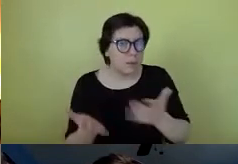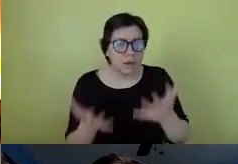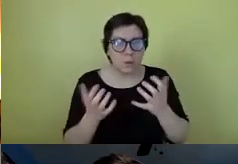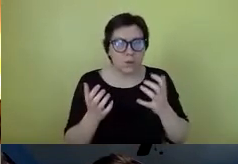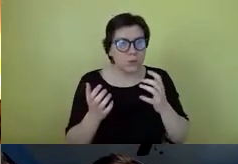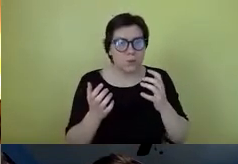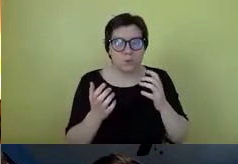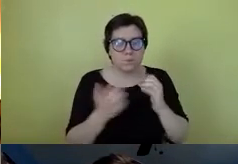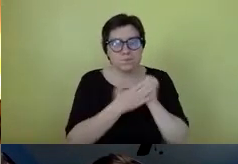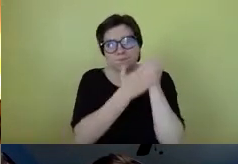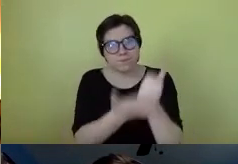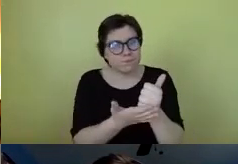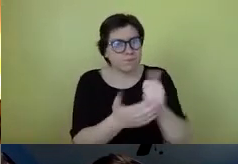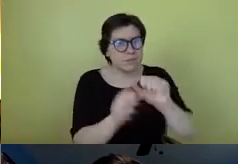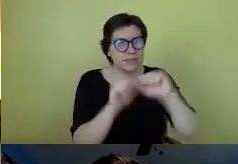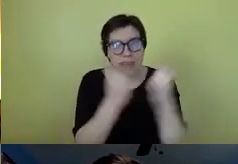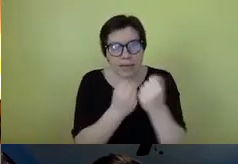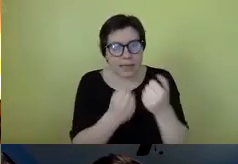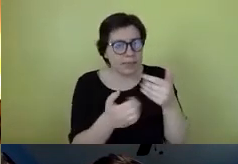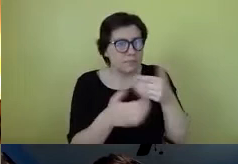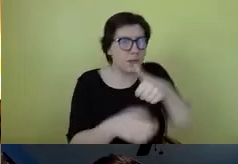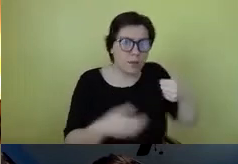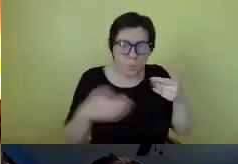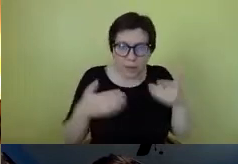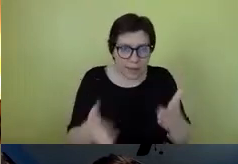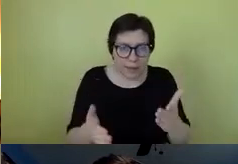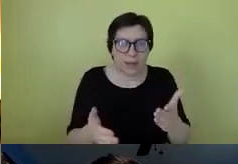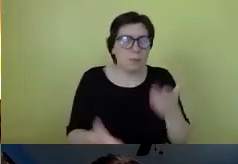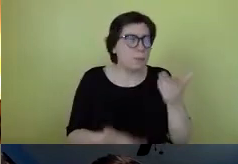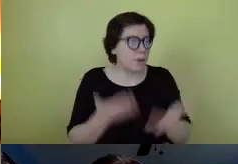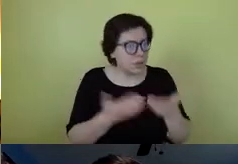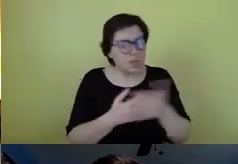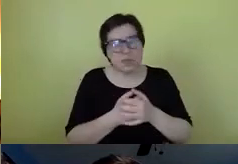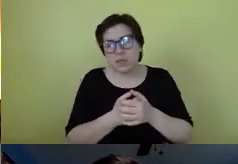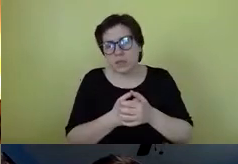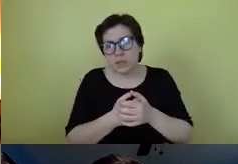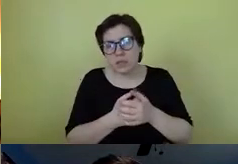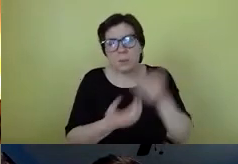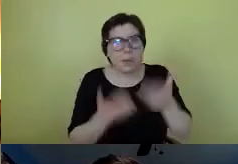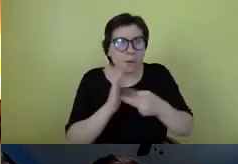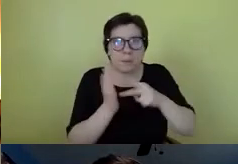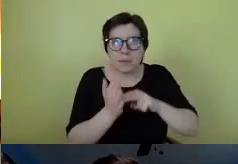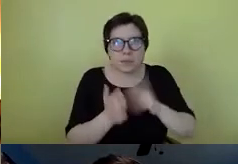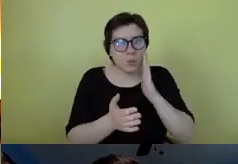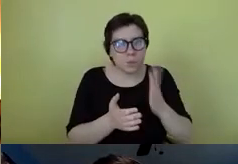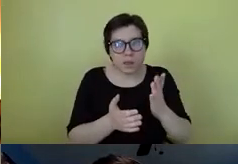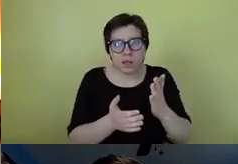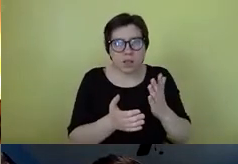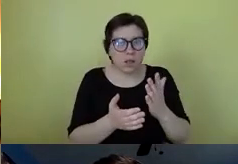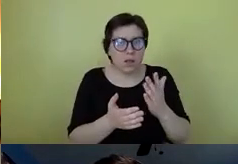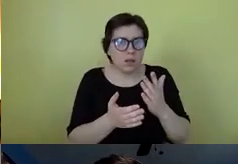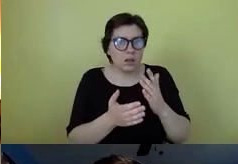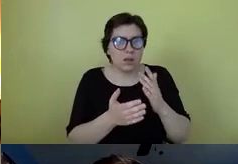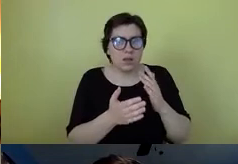contribution to society, whether that means that you're going to go into a helping